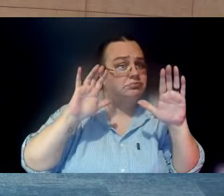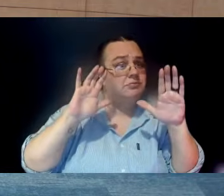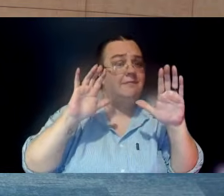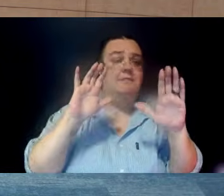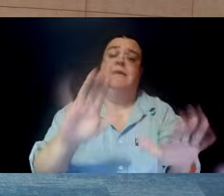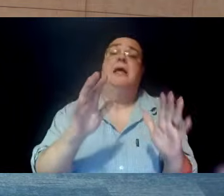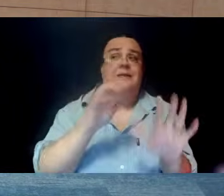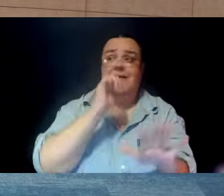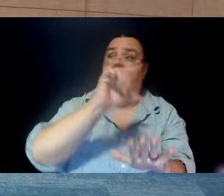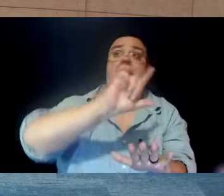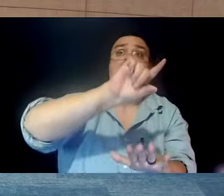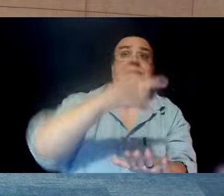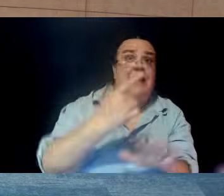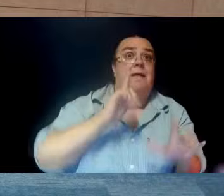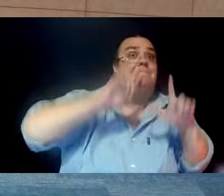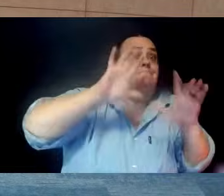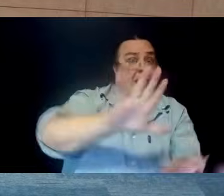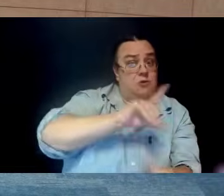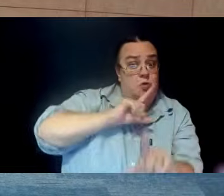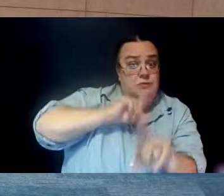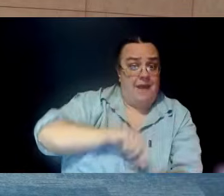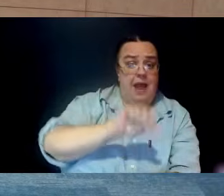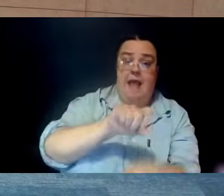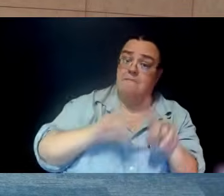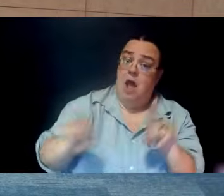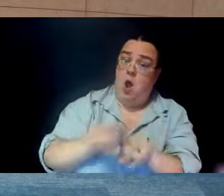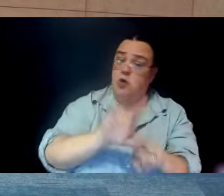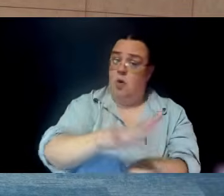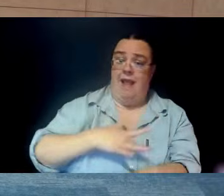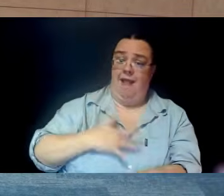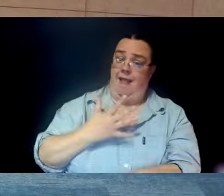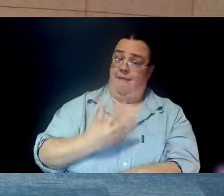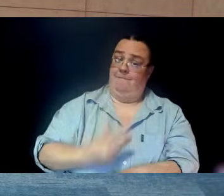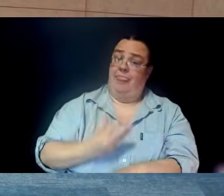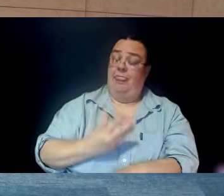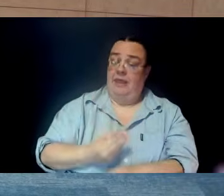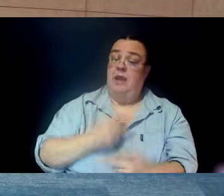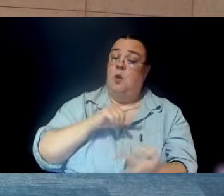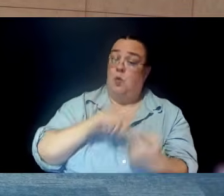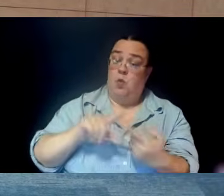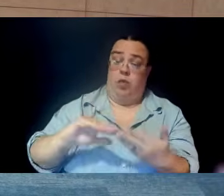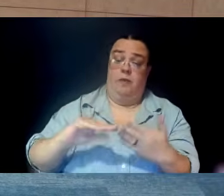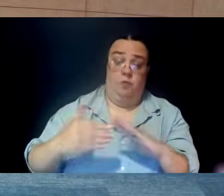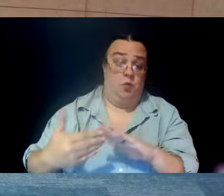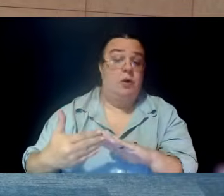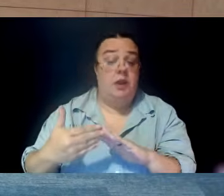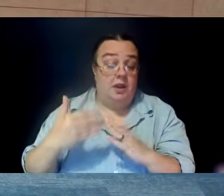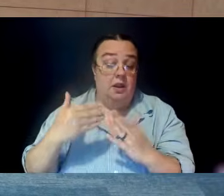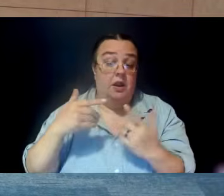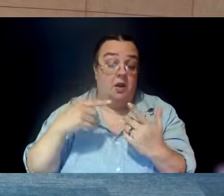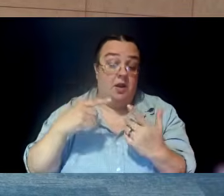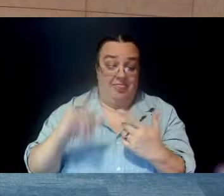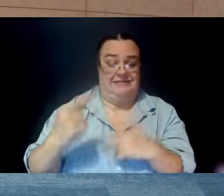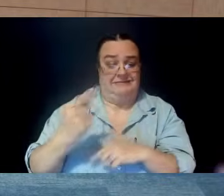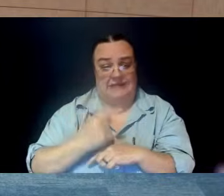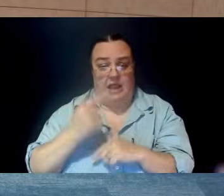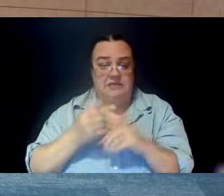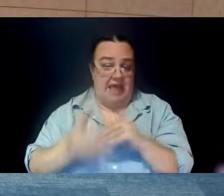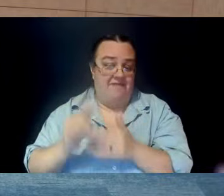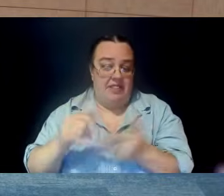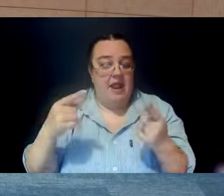not only response, but also empathy towards the community in the days afterwards. Please go